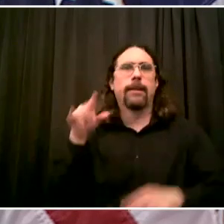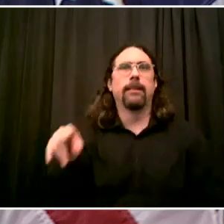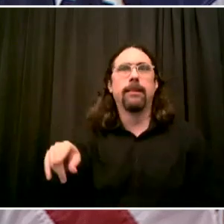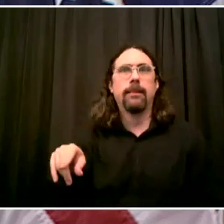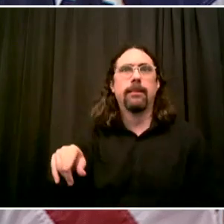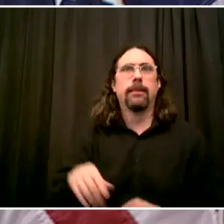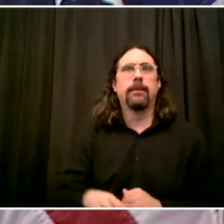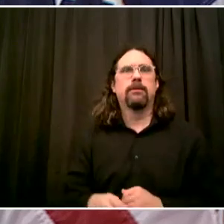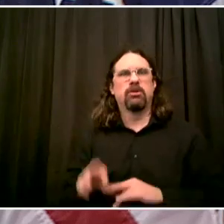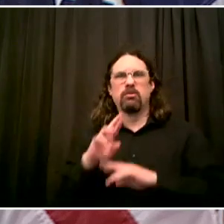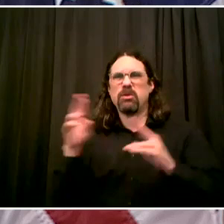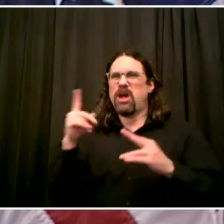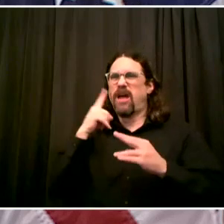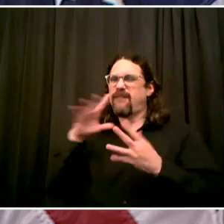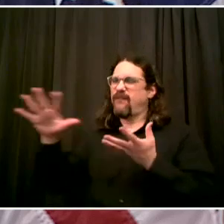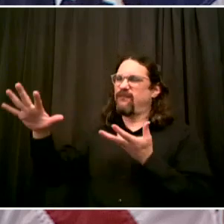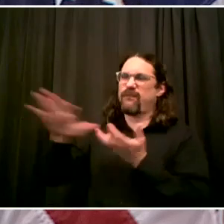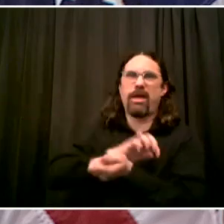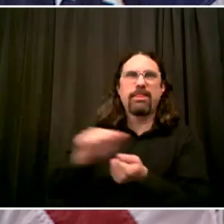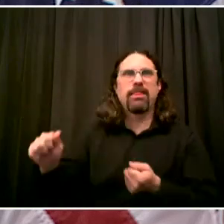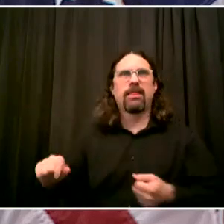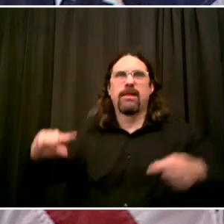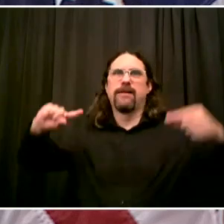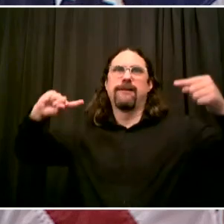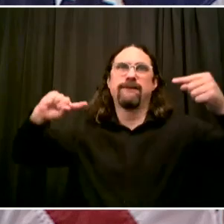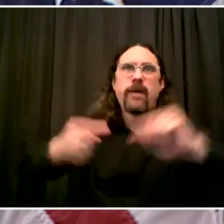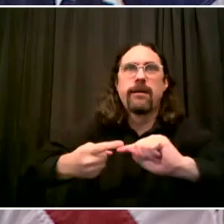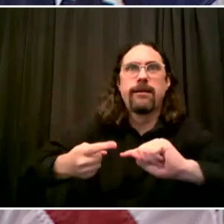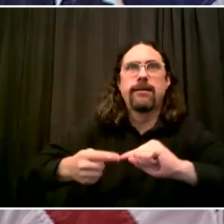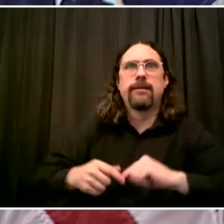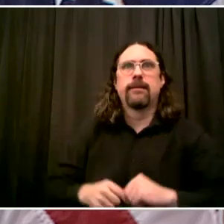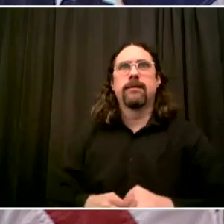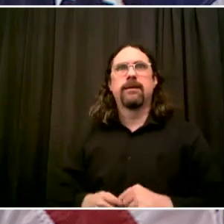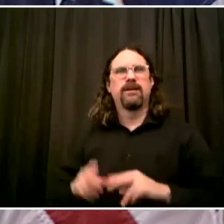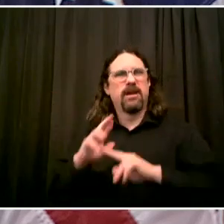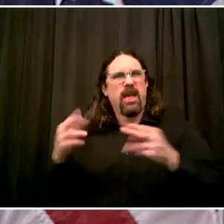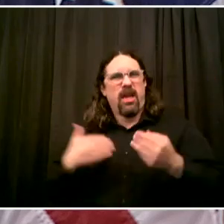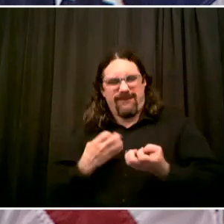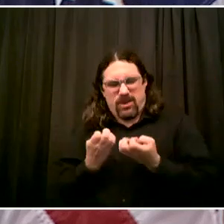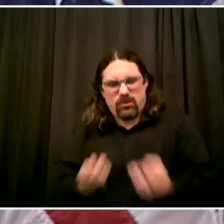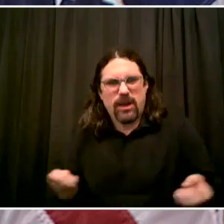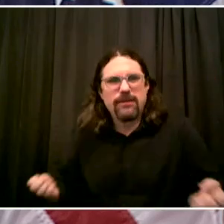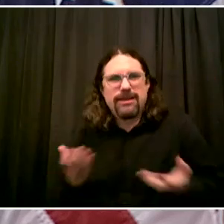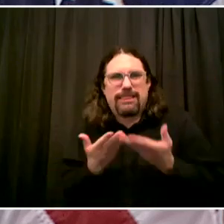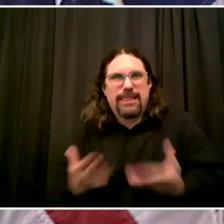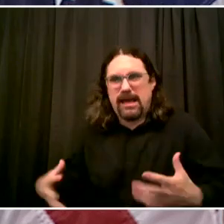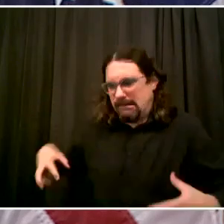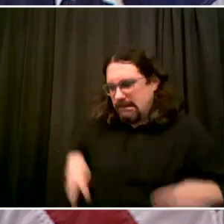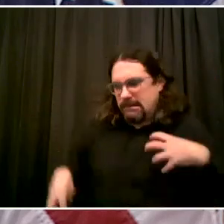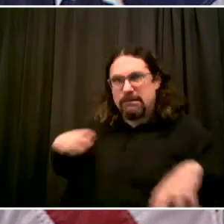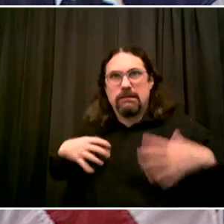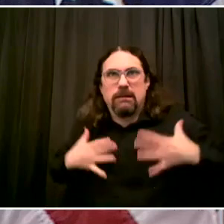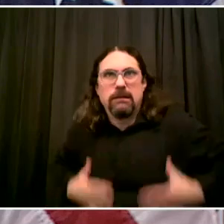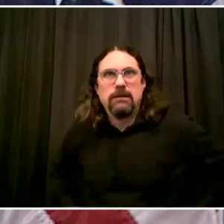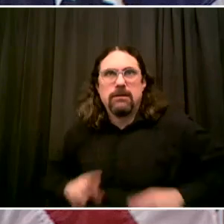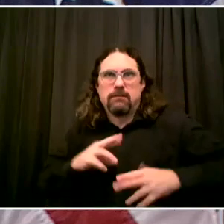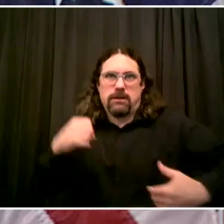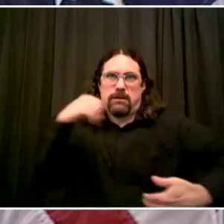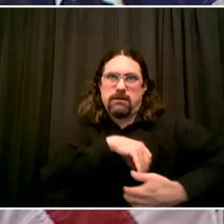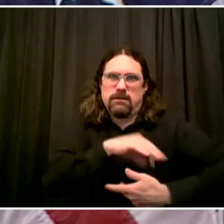and that's unacceptable, and that's exactly what we need the NYPD to intervene in and stop, and they did it effectively. Commissioner Shea.